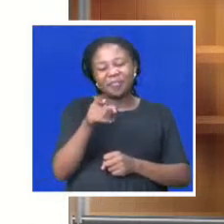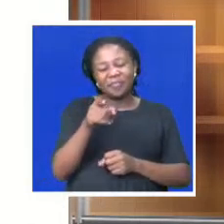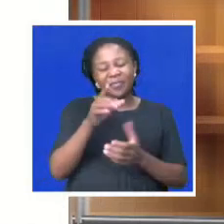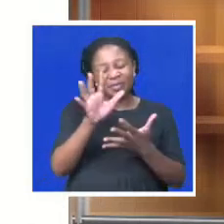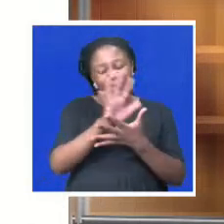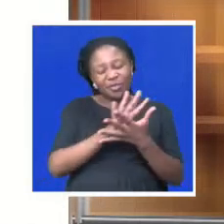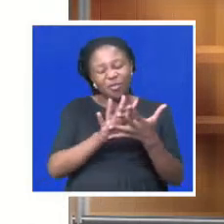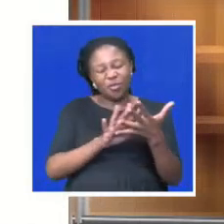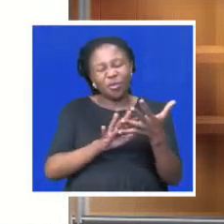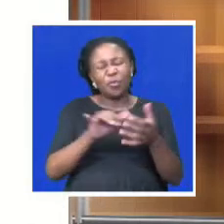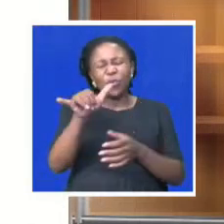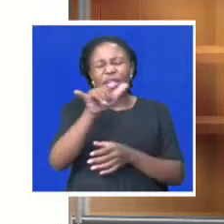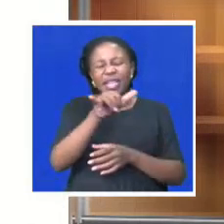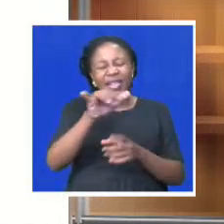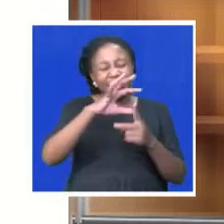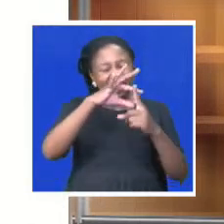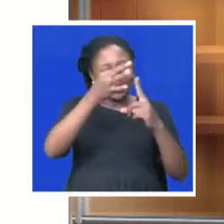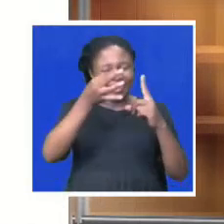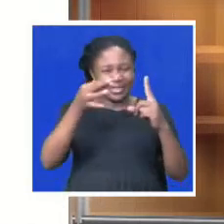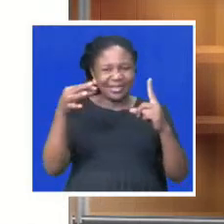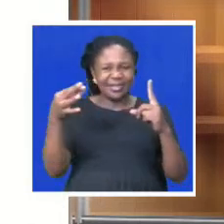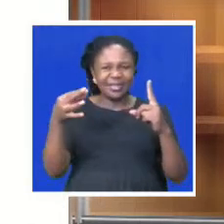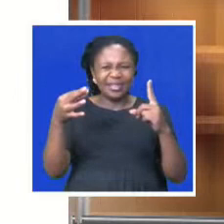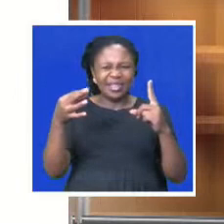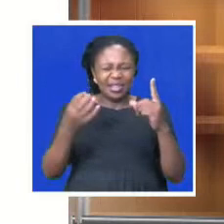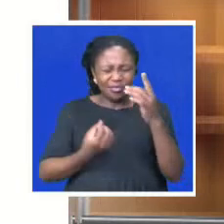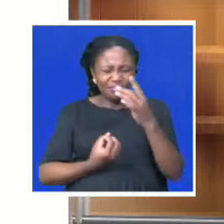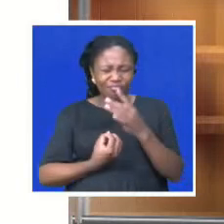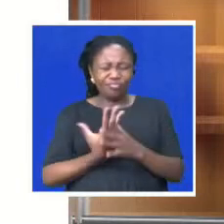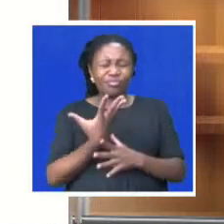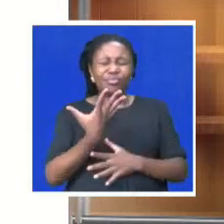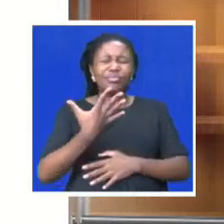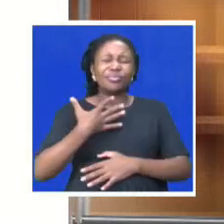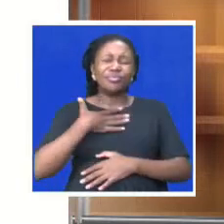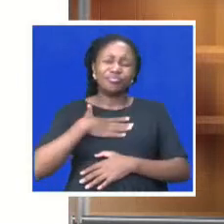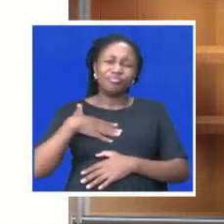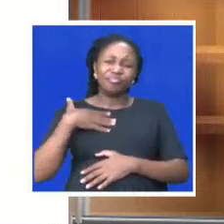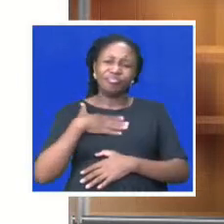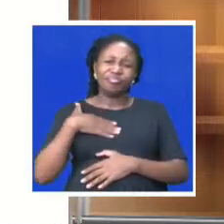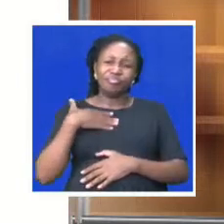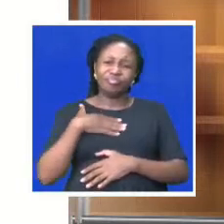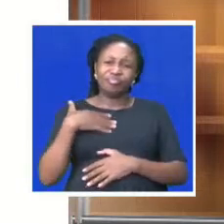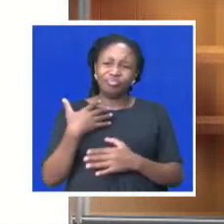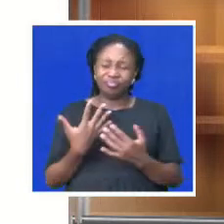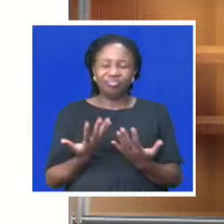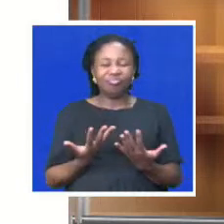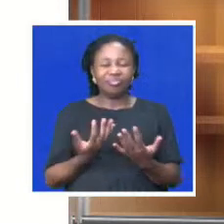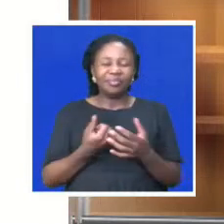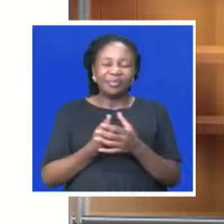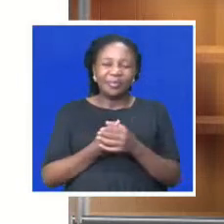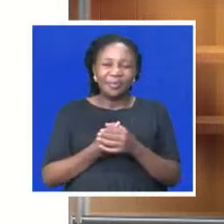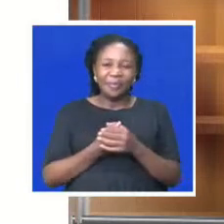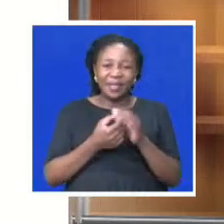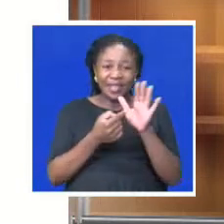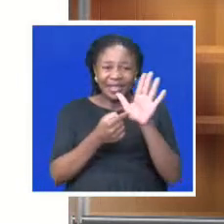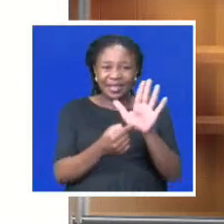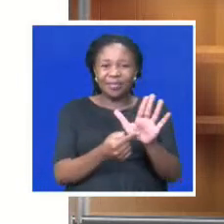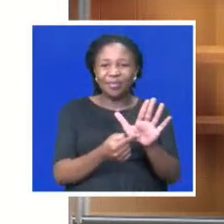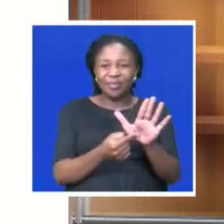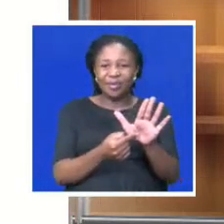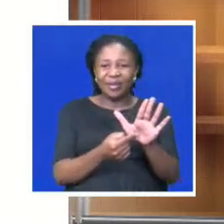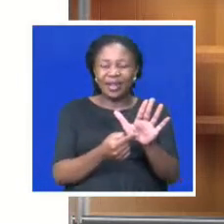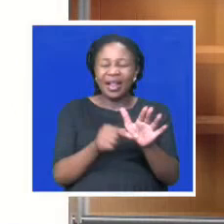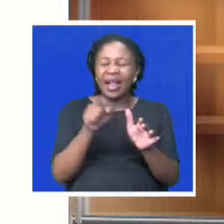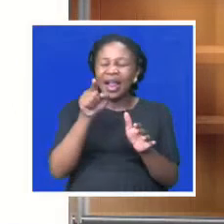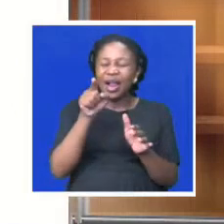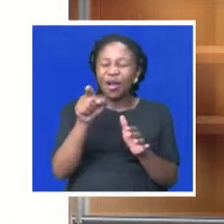For instance, what does the author or storyteller say to bring mental